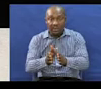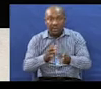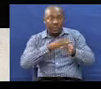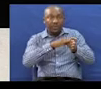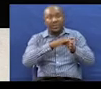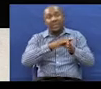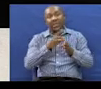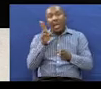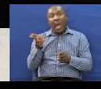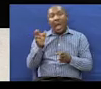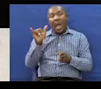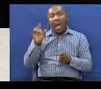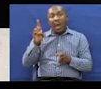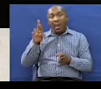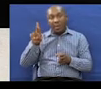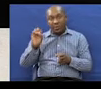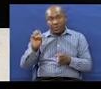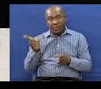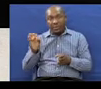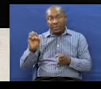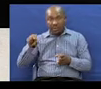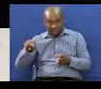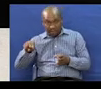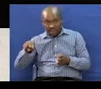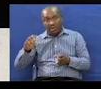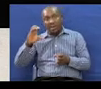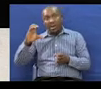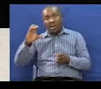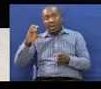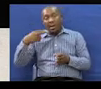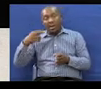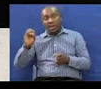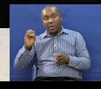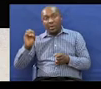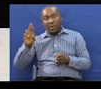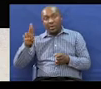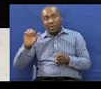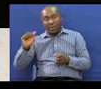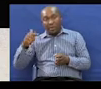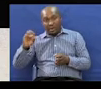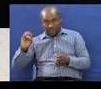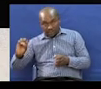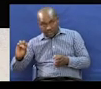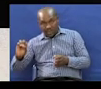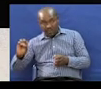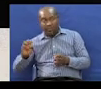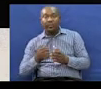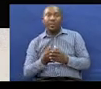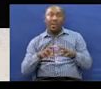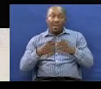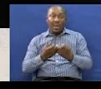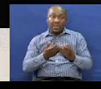of decomposition of the reaction, but at the end of the reaction, it will remain unchanged. So manganese 4